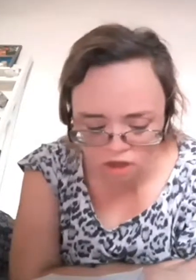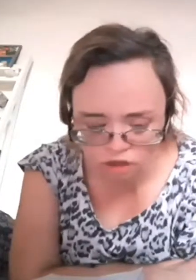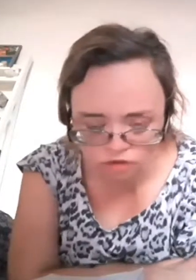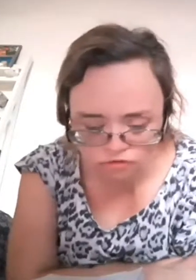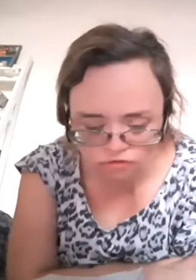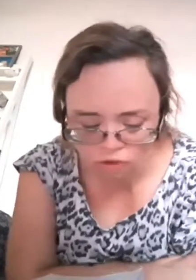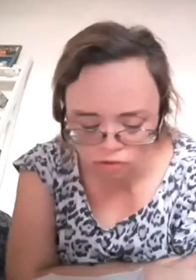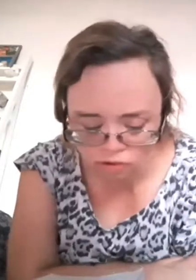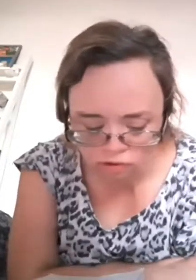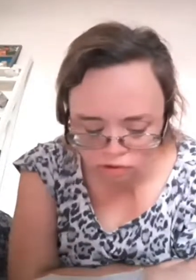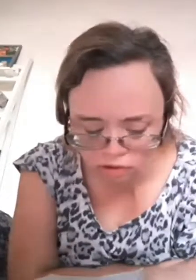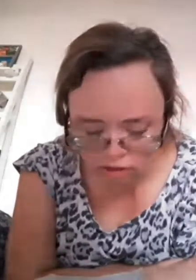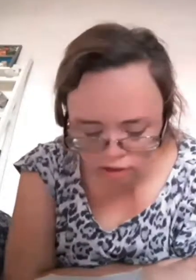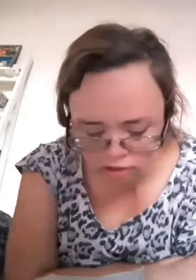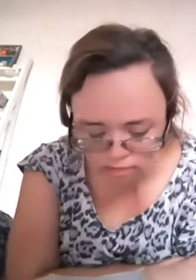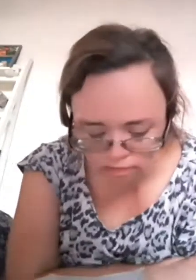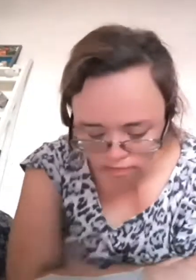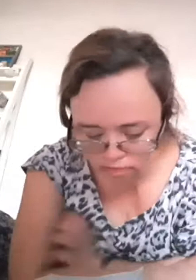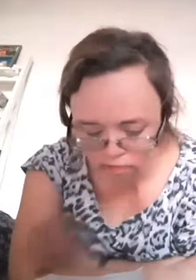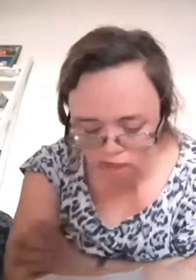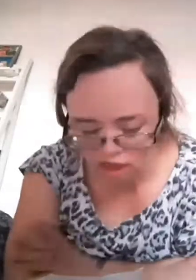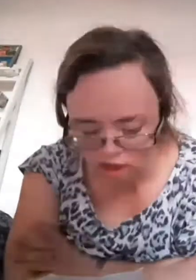Together we are strong.